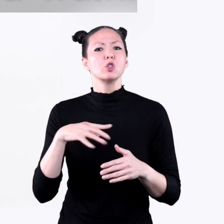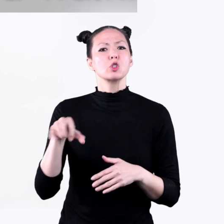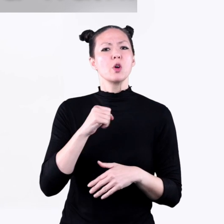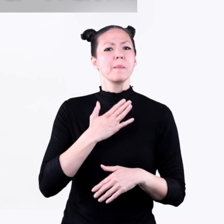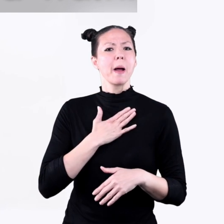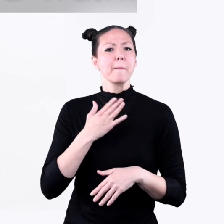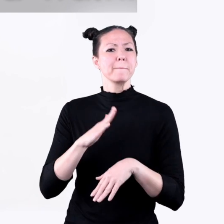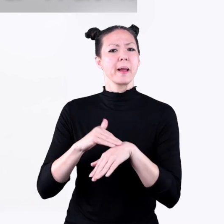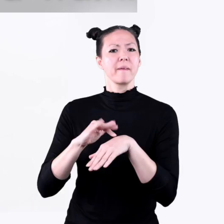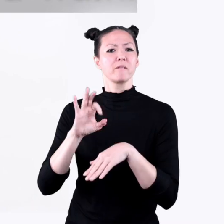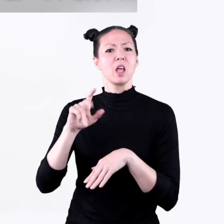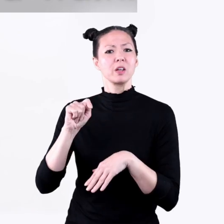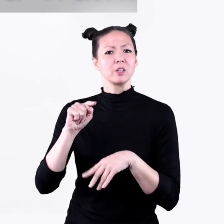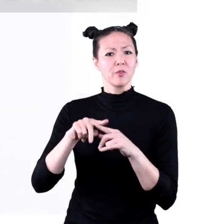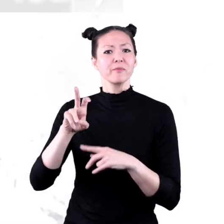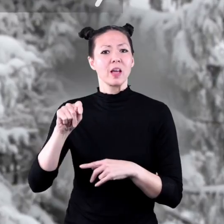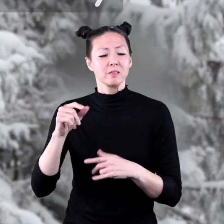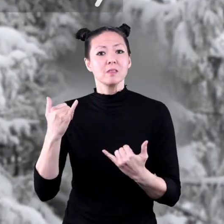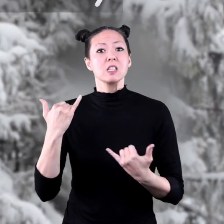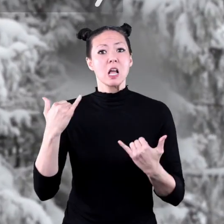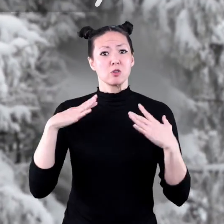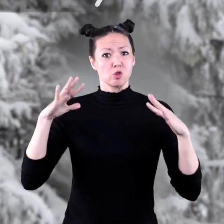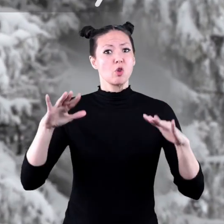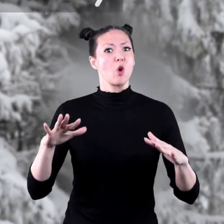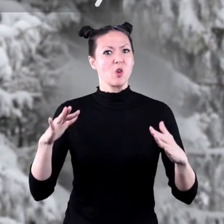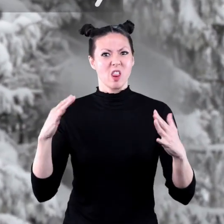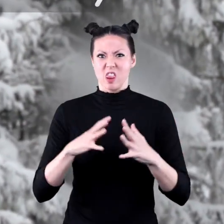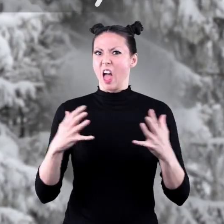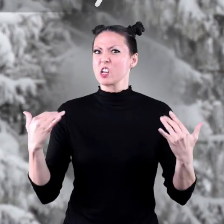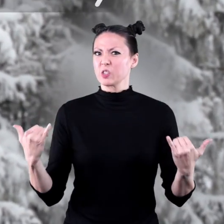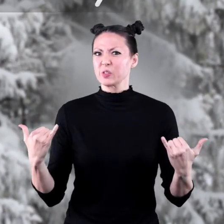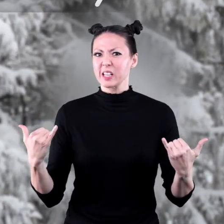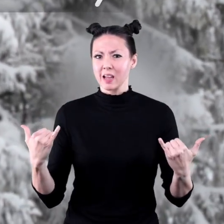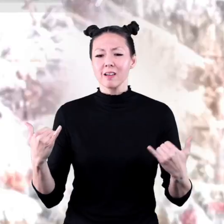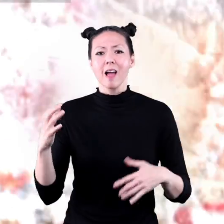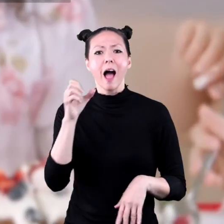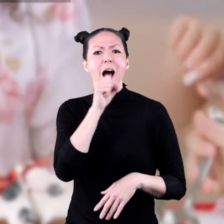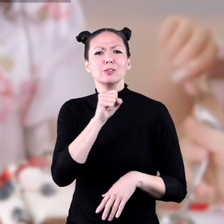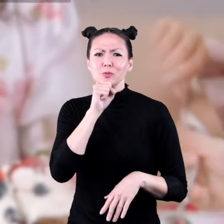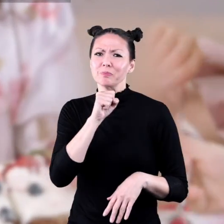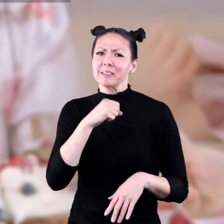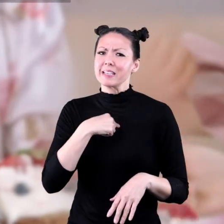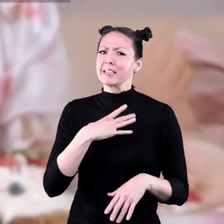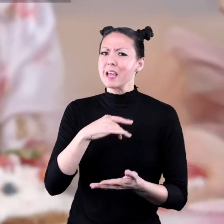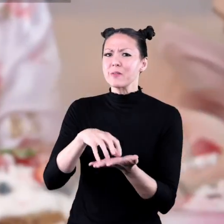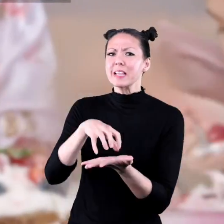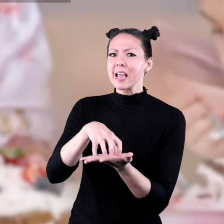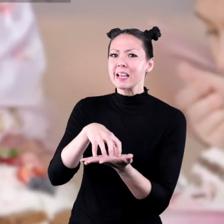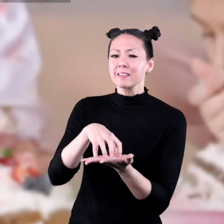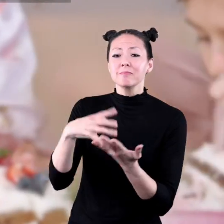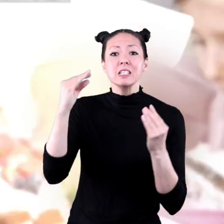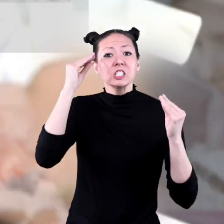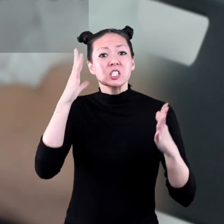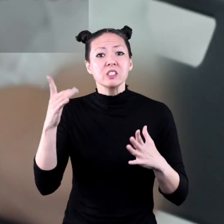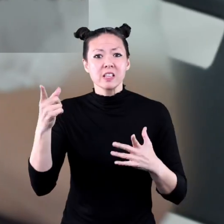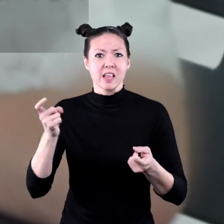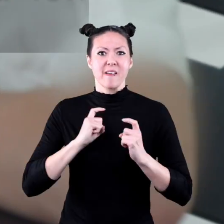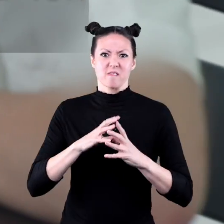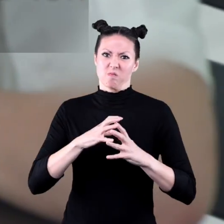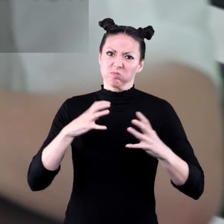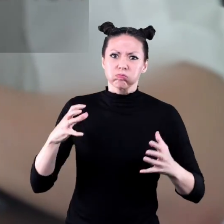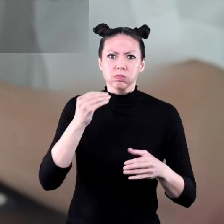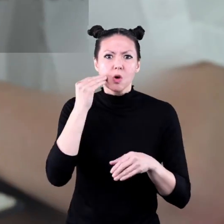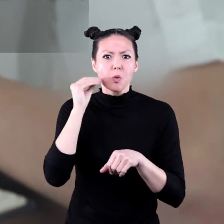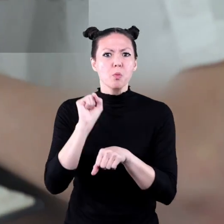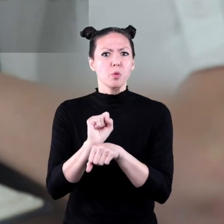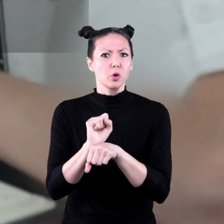I took my pet ferret for a walk. It is going to snow a lot today. I like ice cream and cake. The teachers